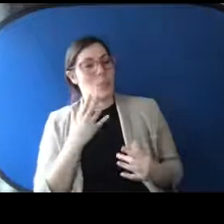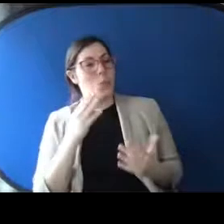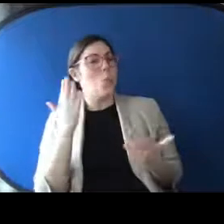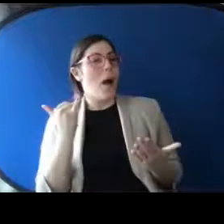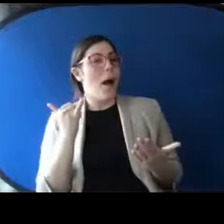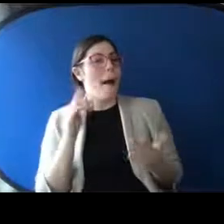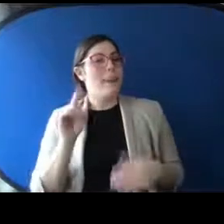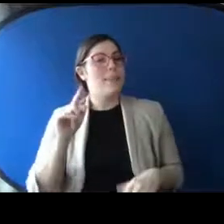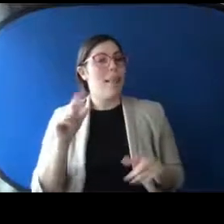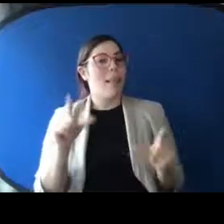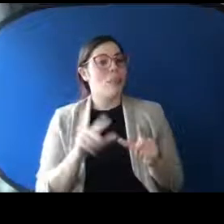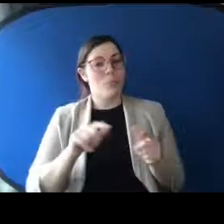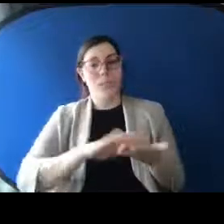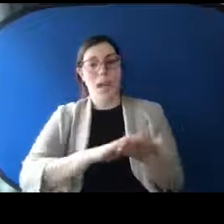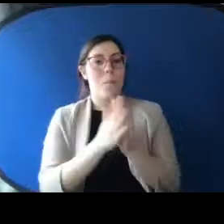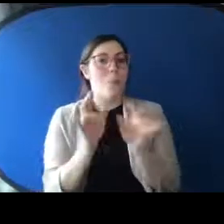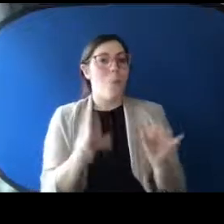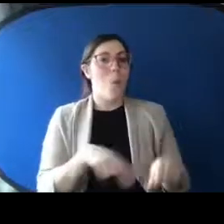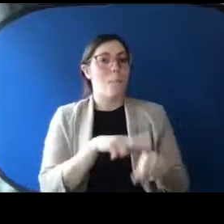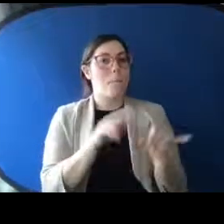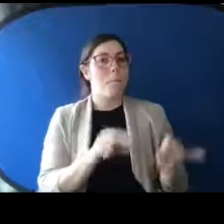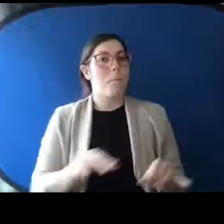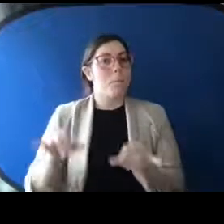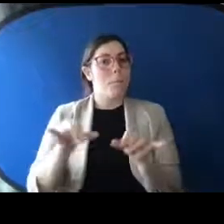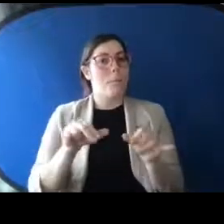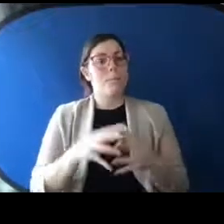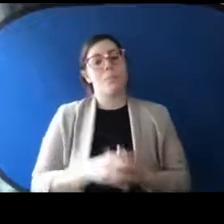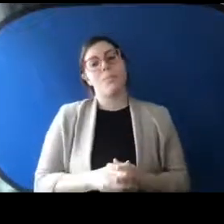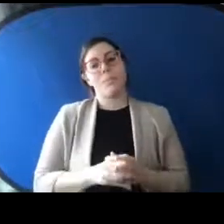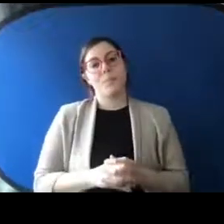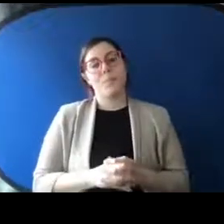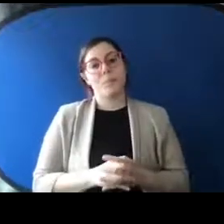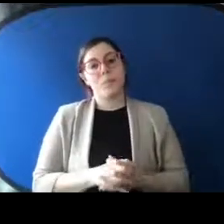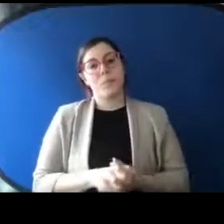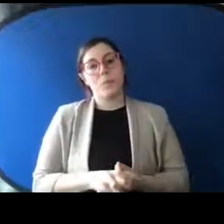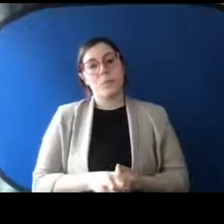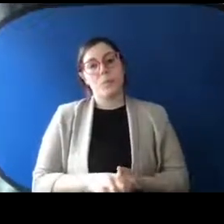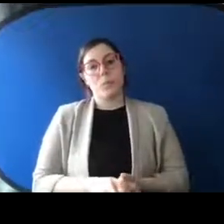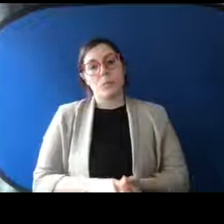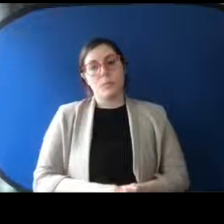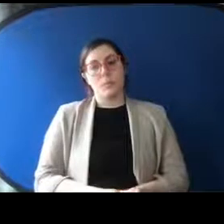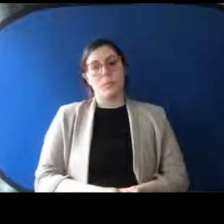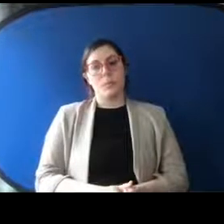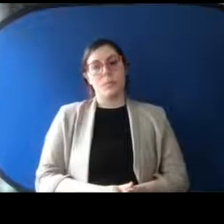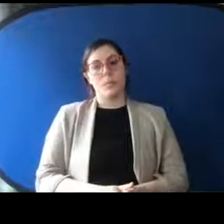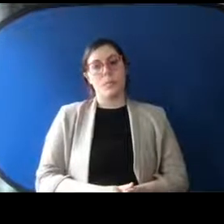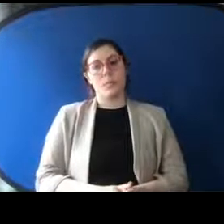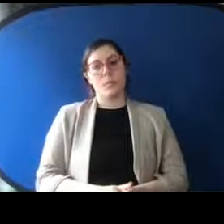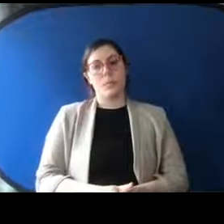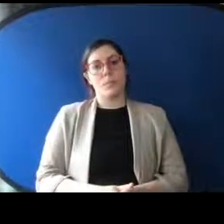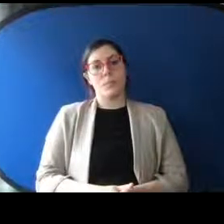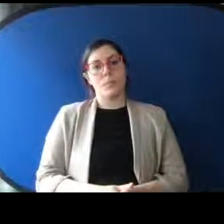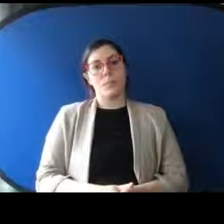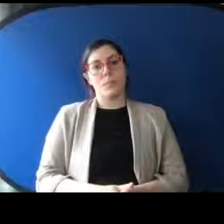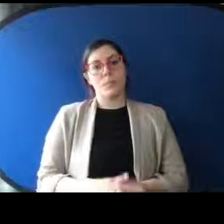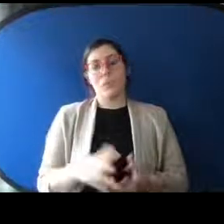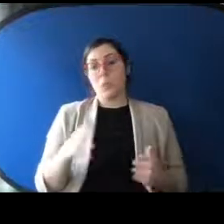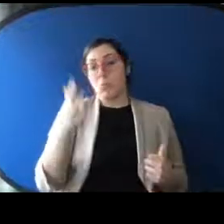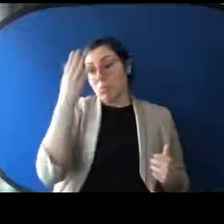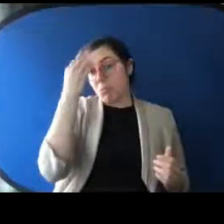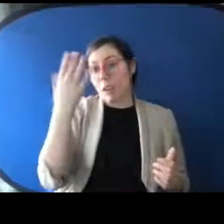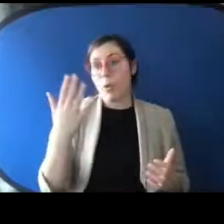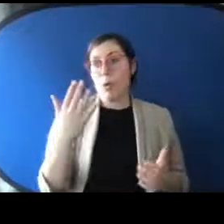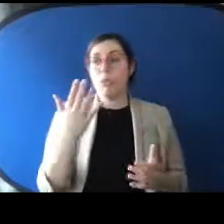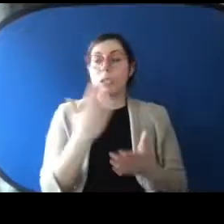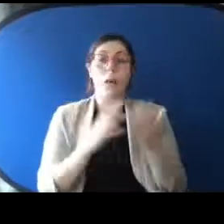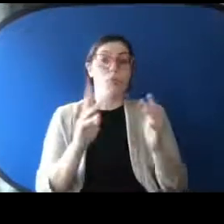that science. I want to illustrate the problems that we might have with